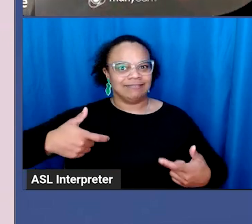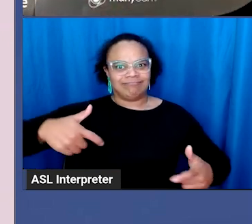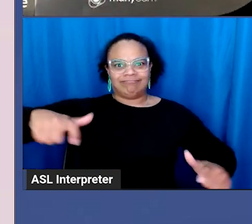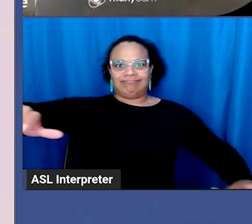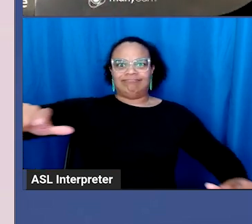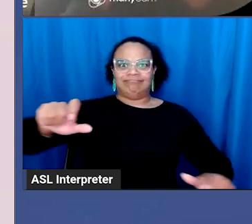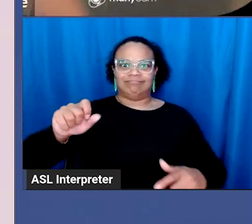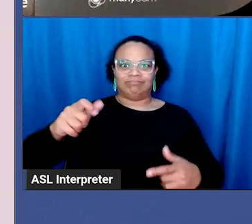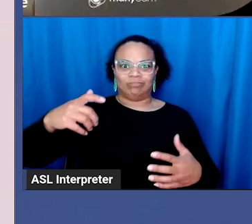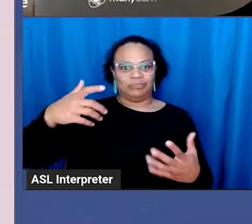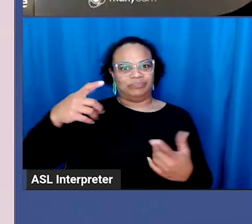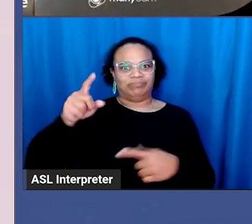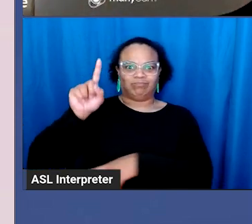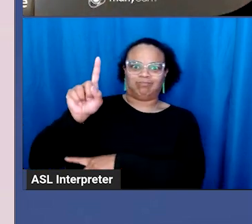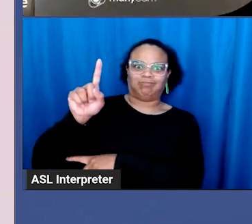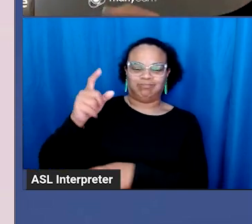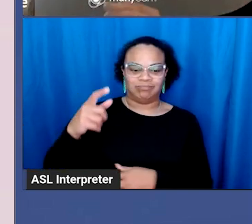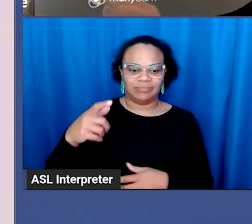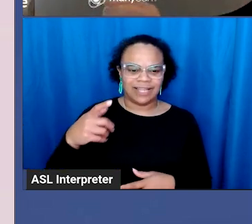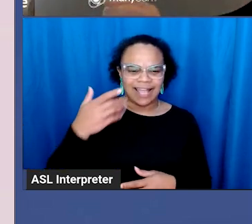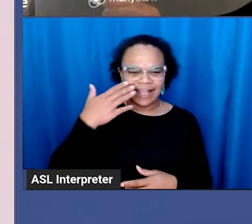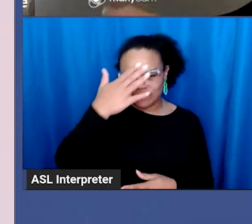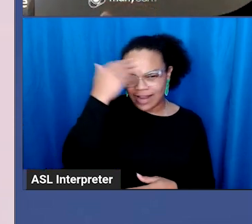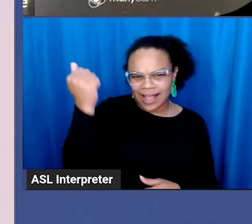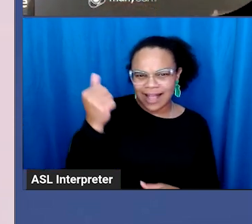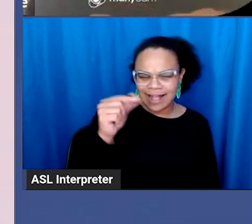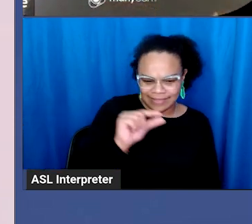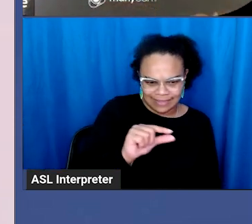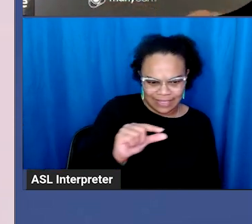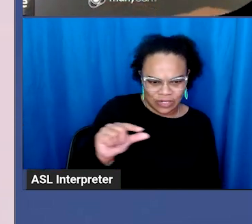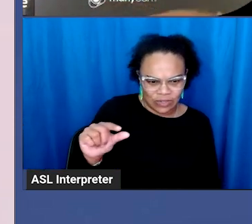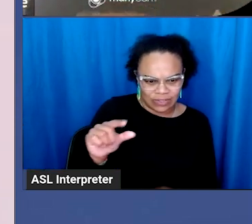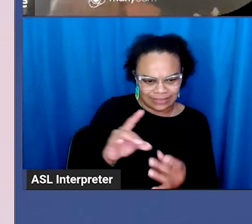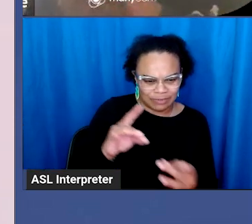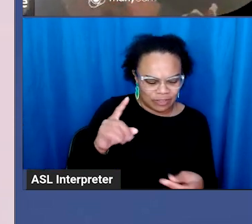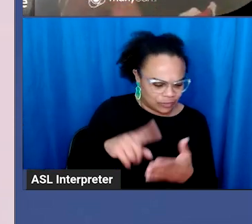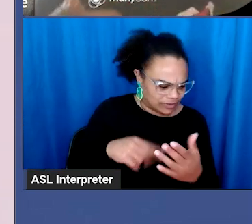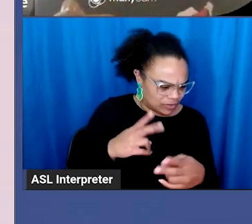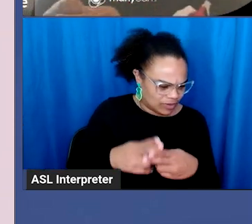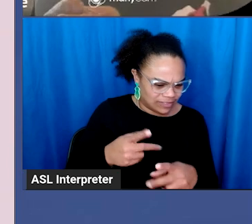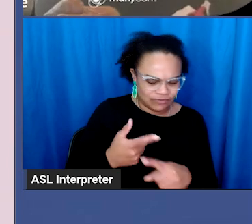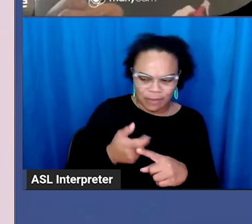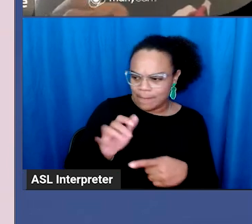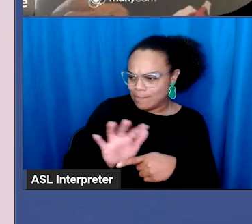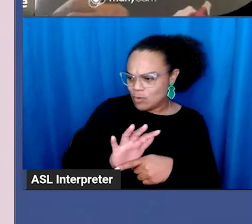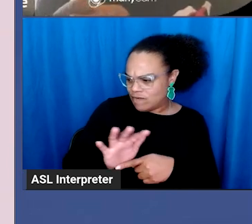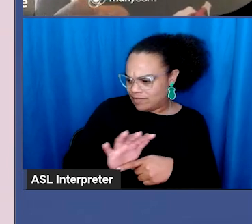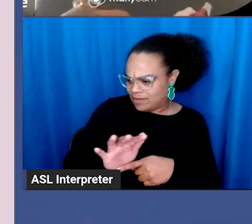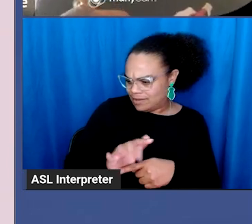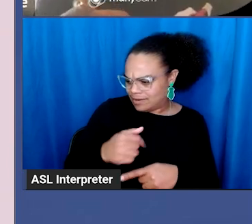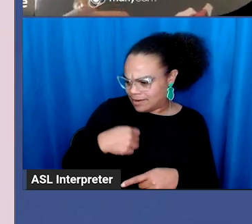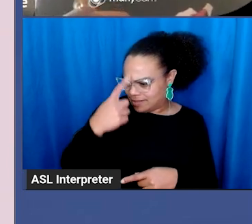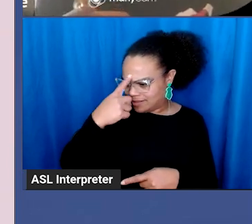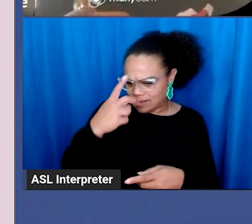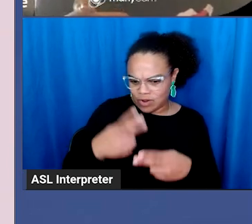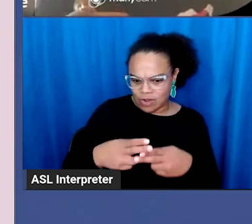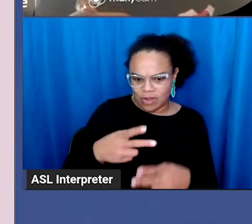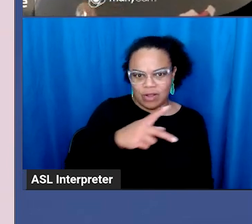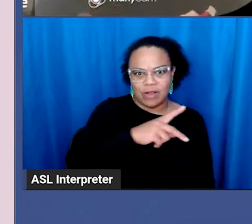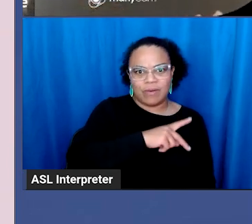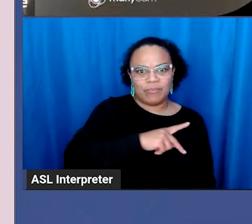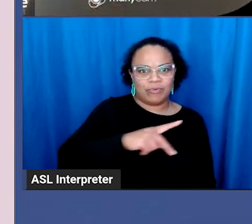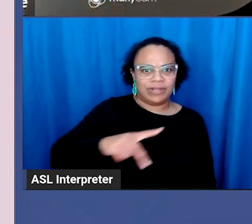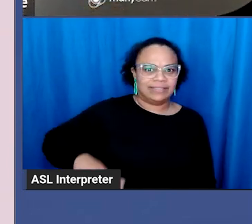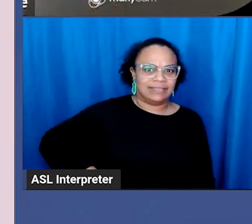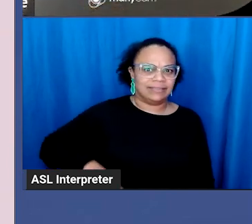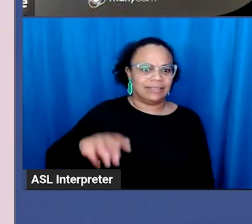I forgot what they're called, the little spirits down there. It's from a movie, I think, Princess